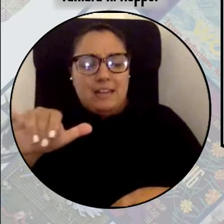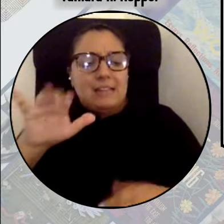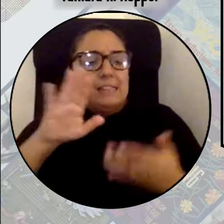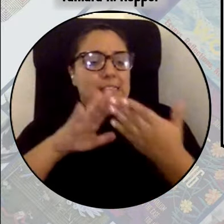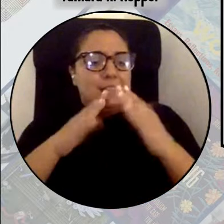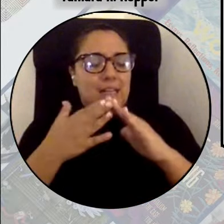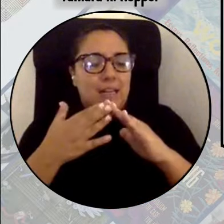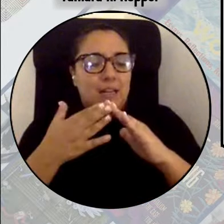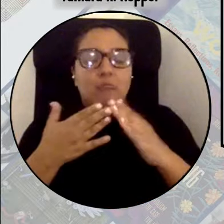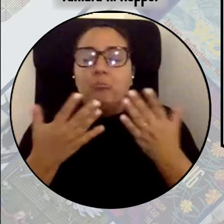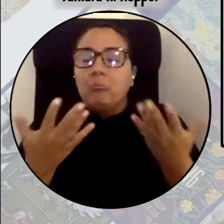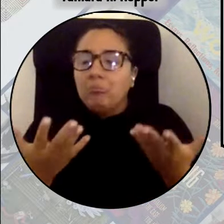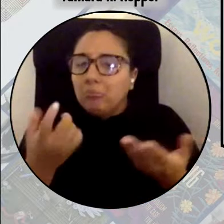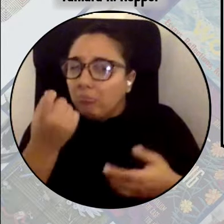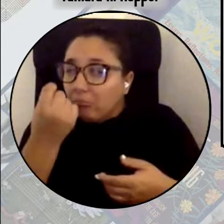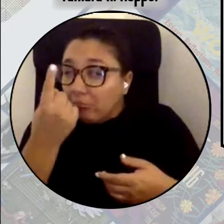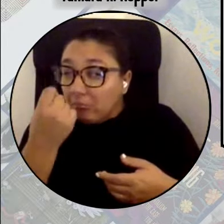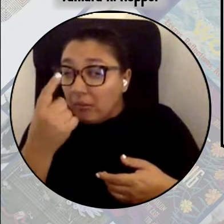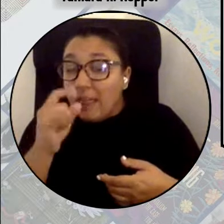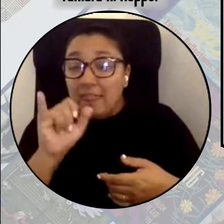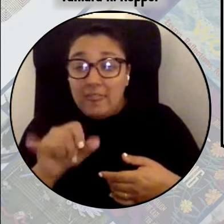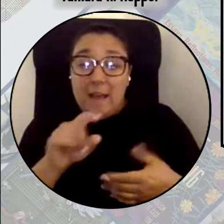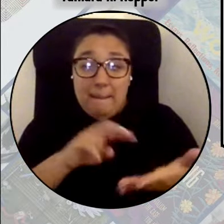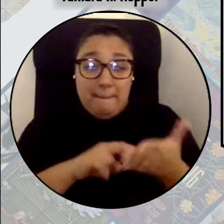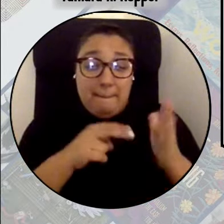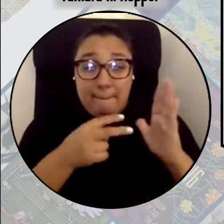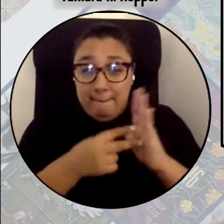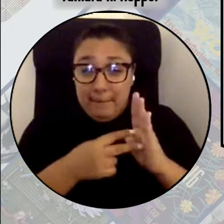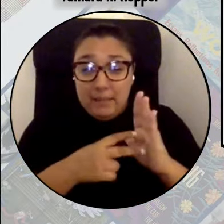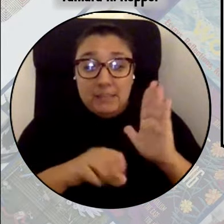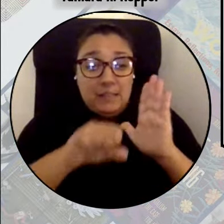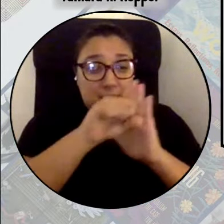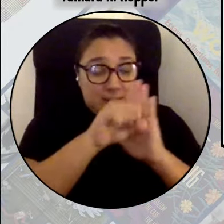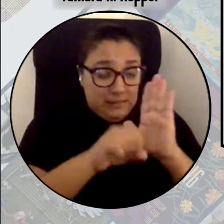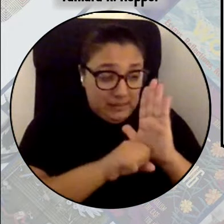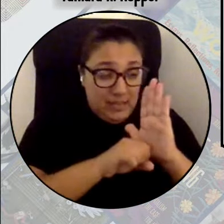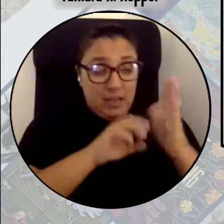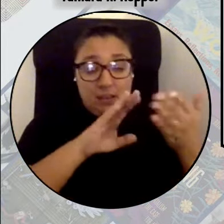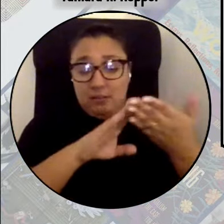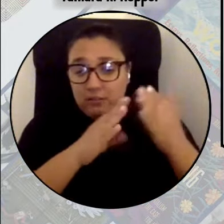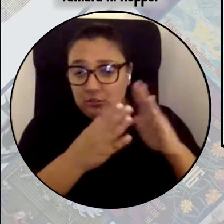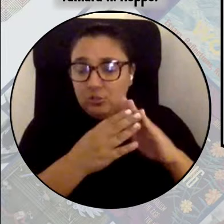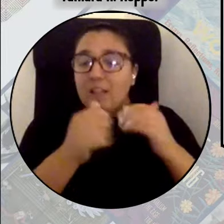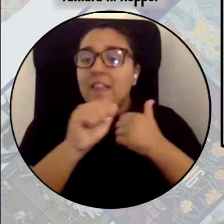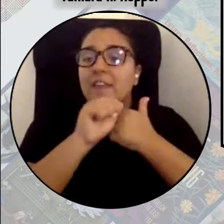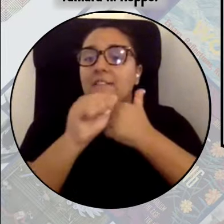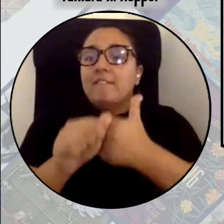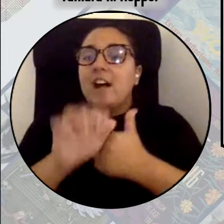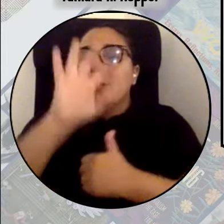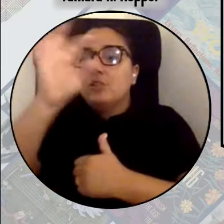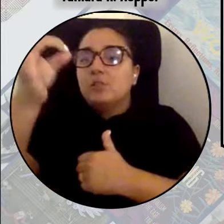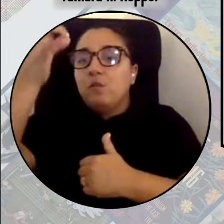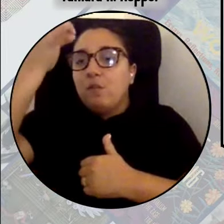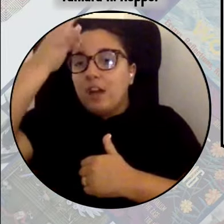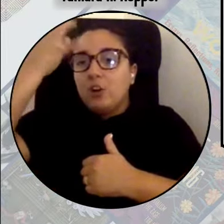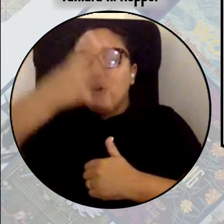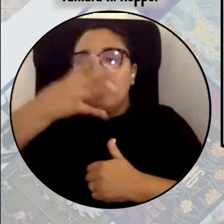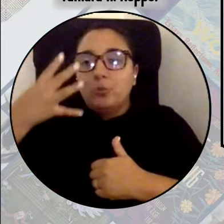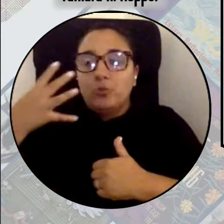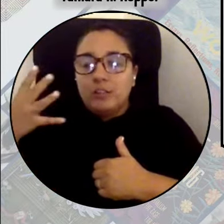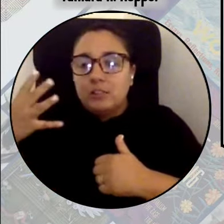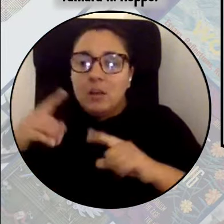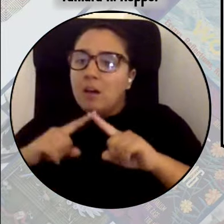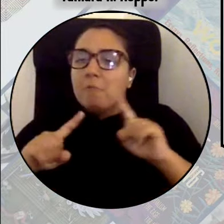level, sanctuary means a city, county, or state limits cooperation with federal immigration enforcement agents. But there's actually no